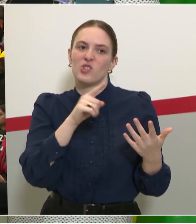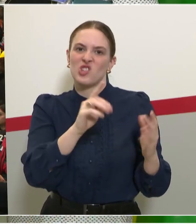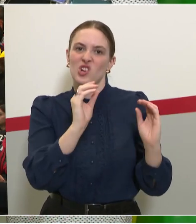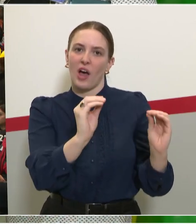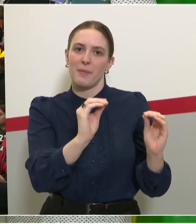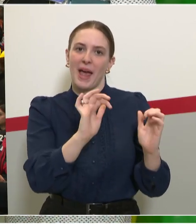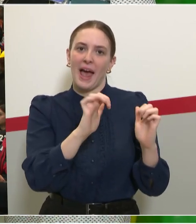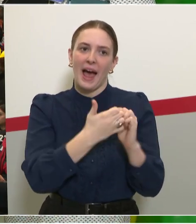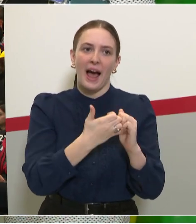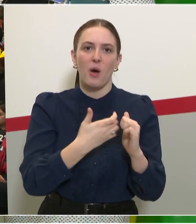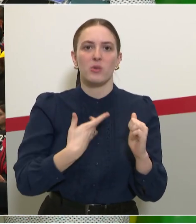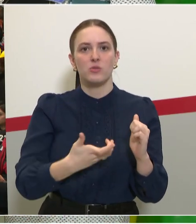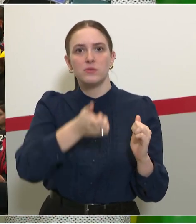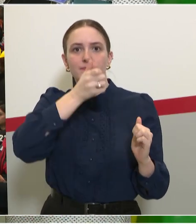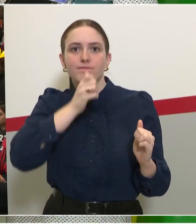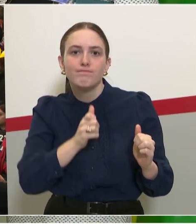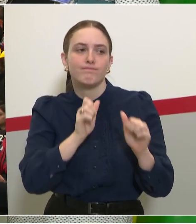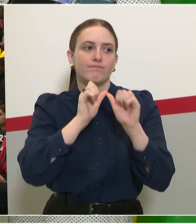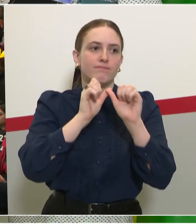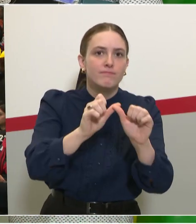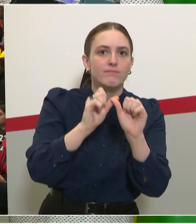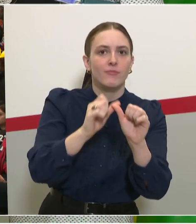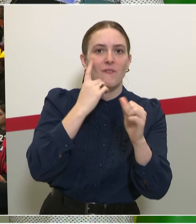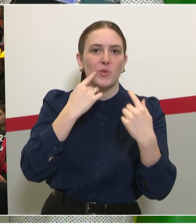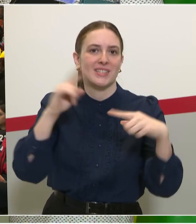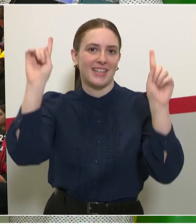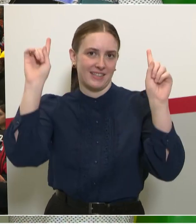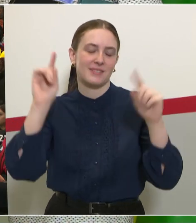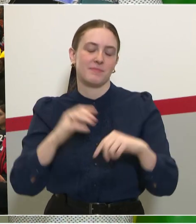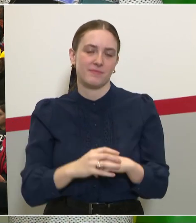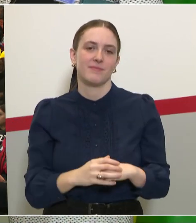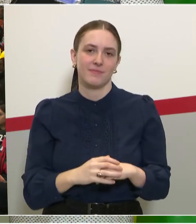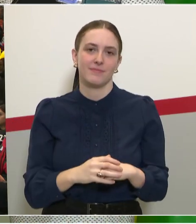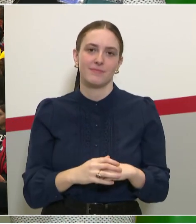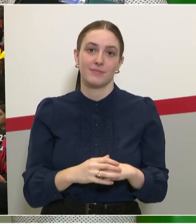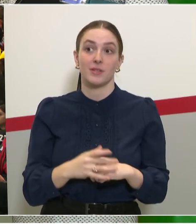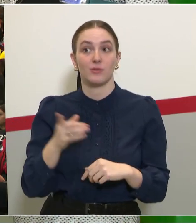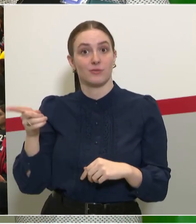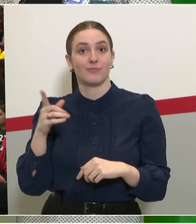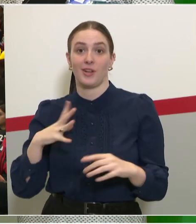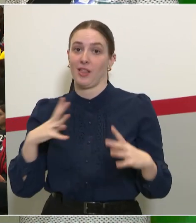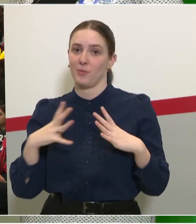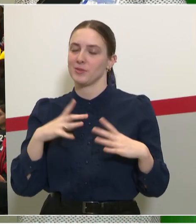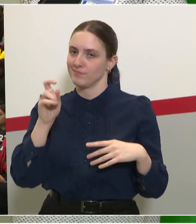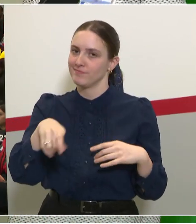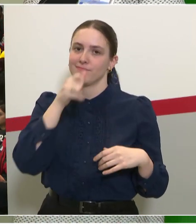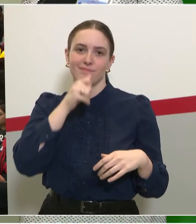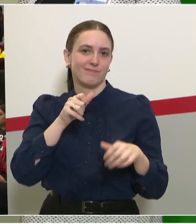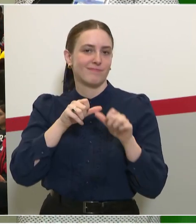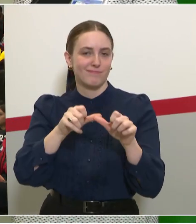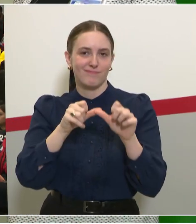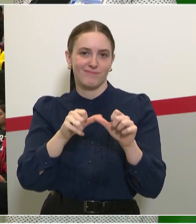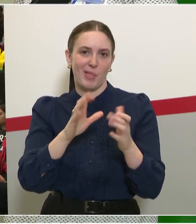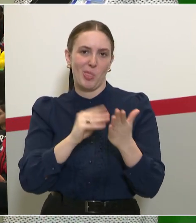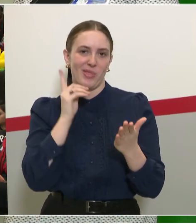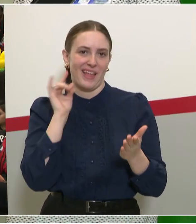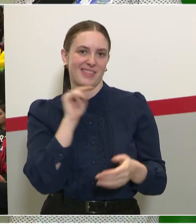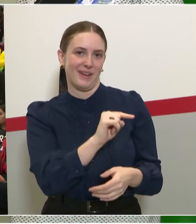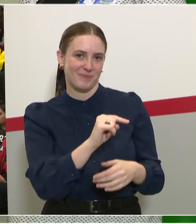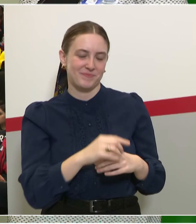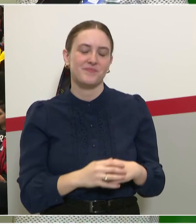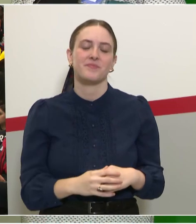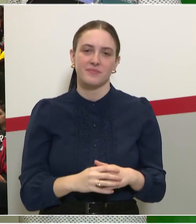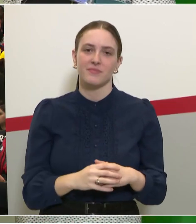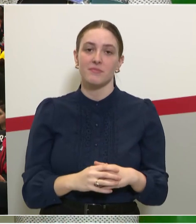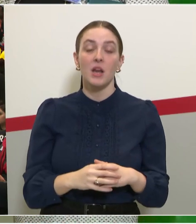stick-to-itiveness that is needed to be successful in Hollywood. So we know as